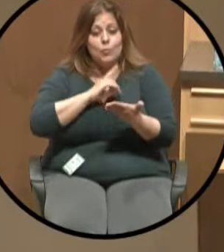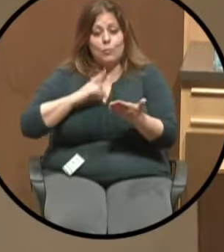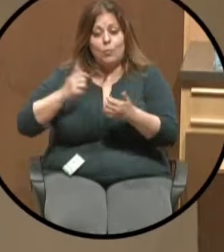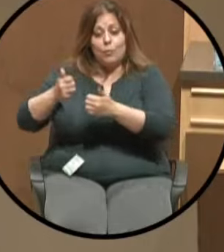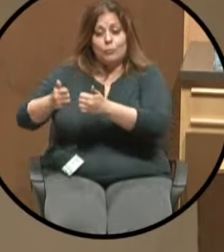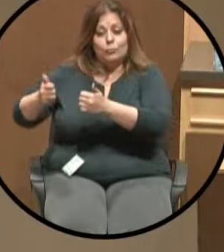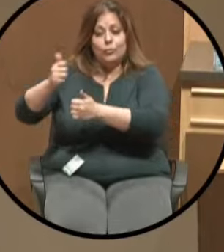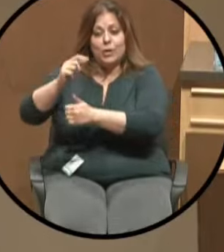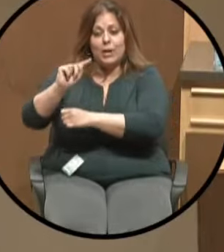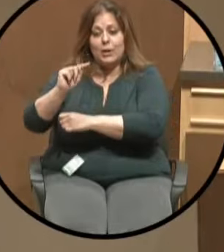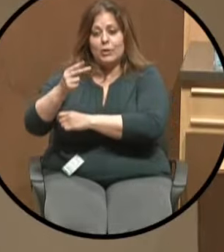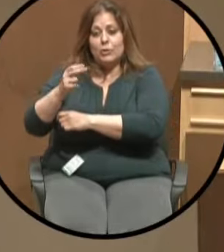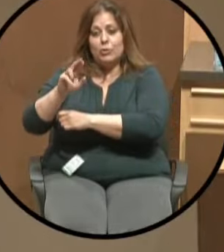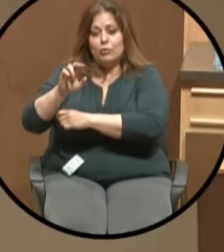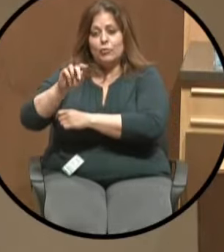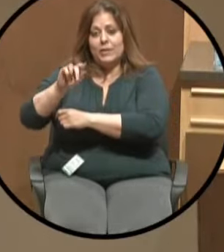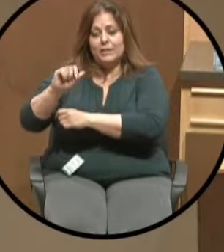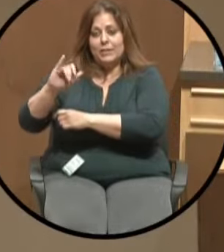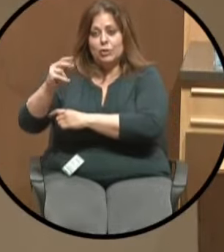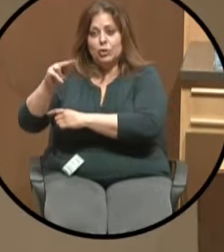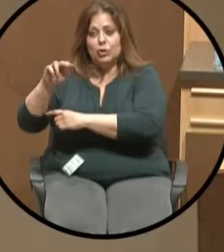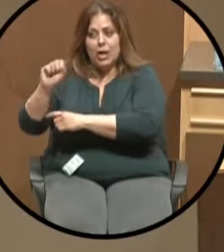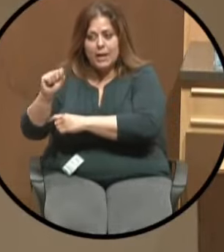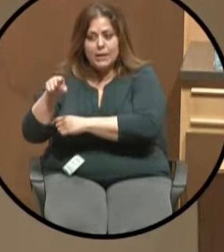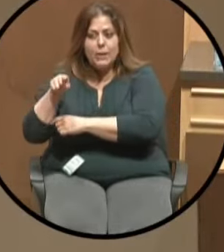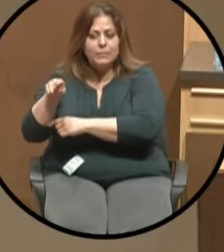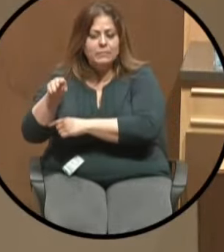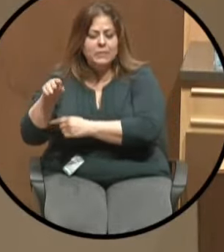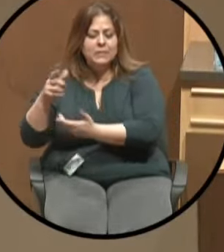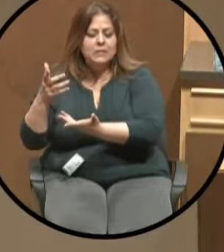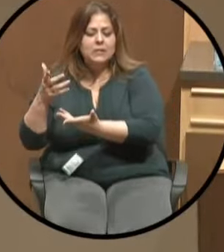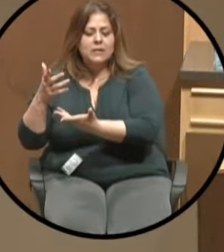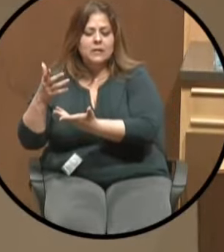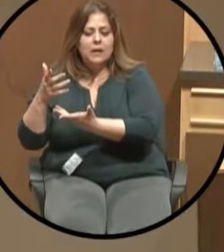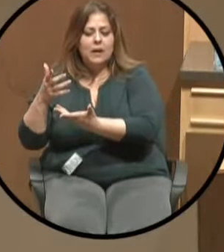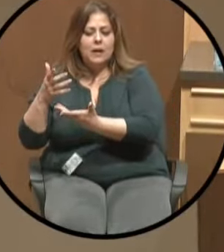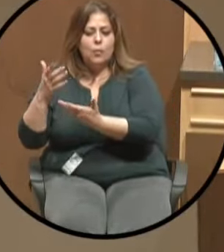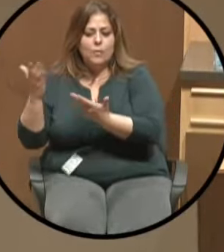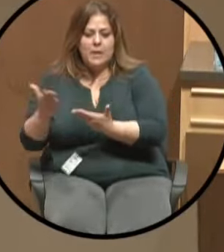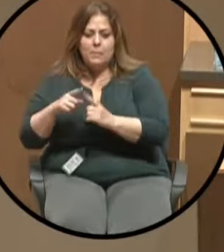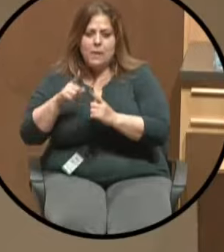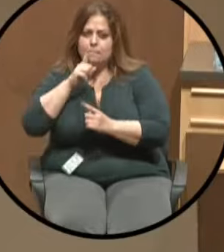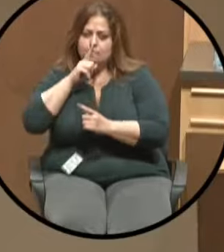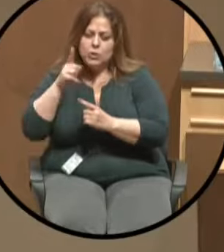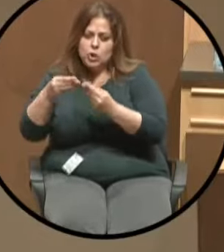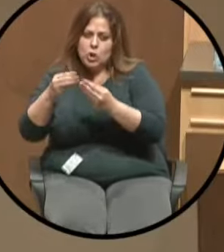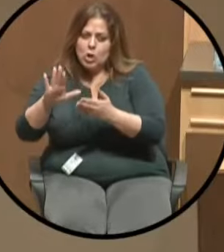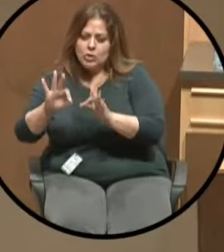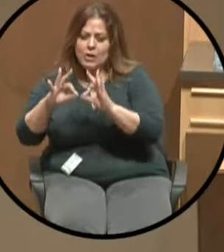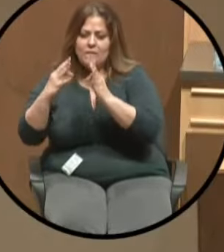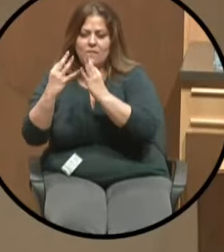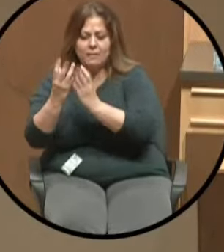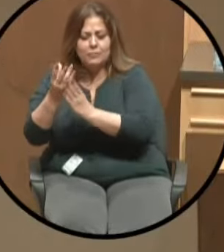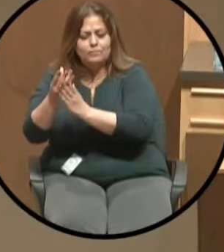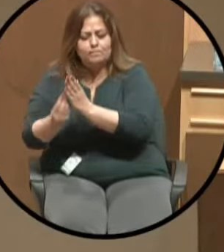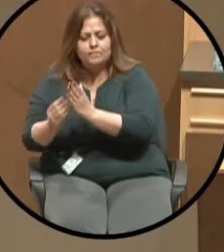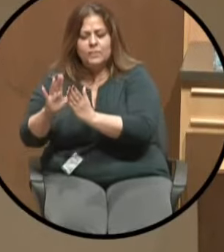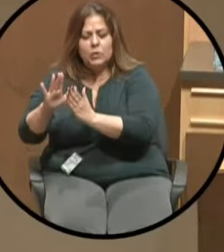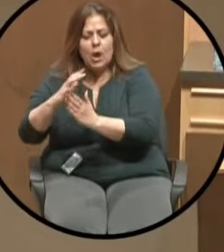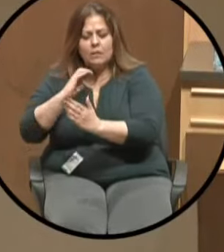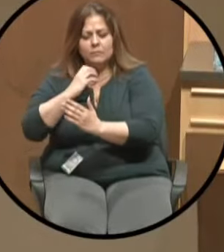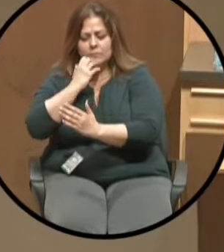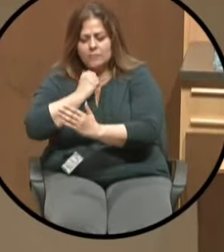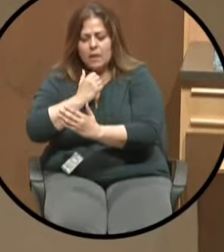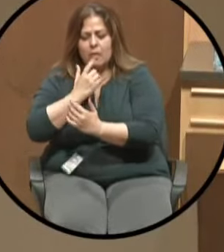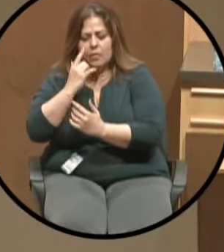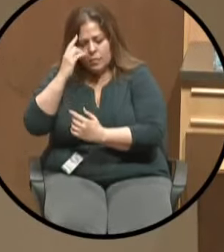is indisposed due to a personal family loss. Our thoughts and prayers certainly go out to Chair Jacobs and her family. Let me